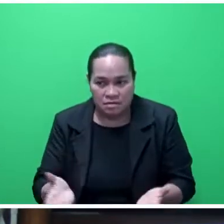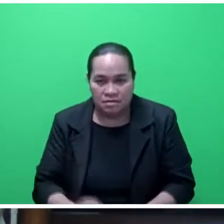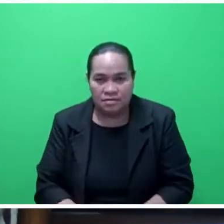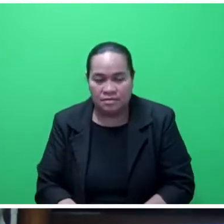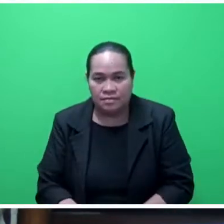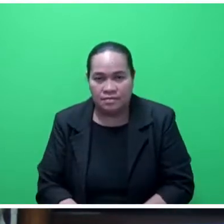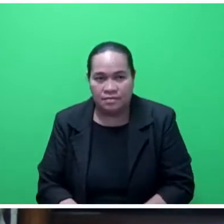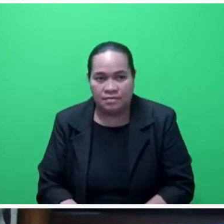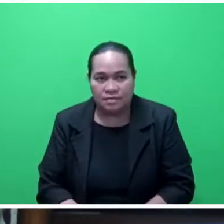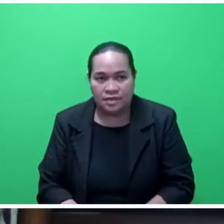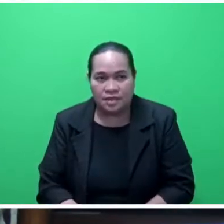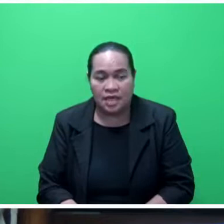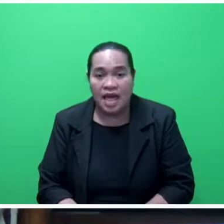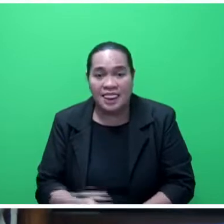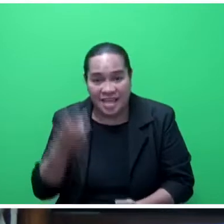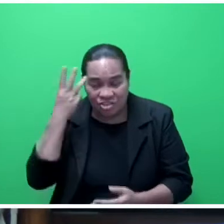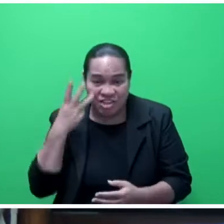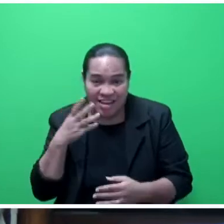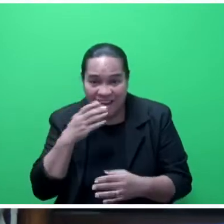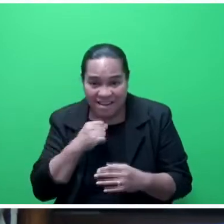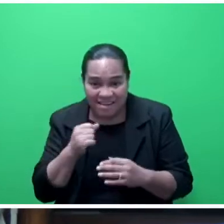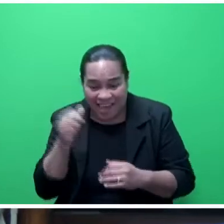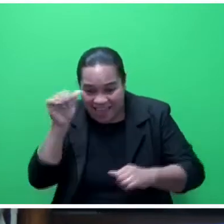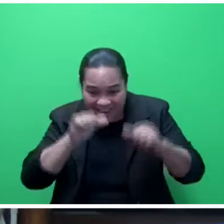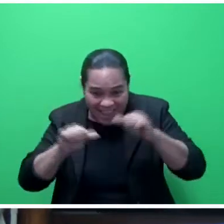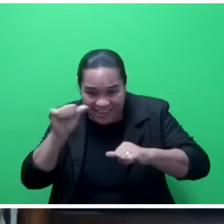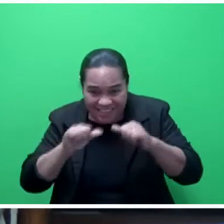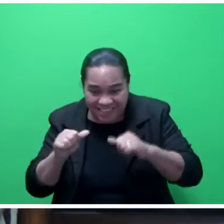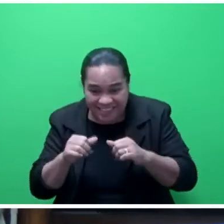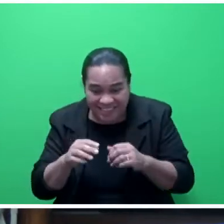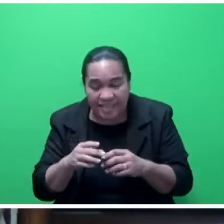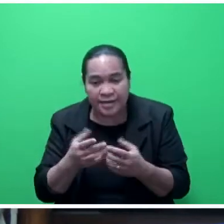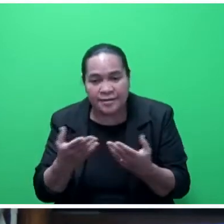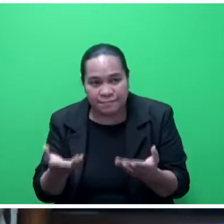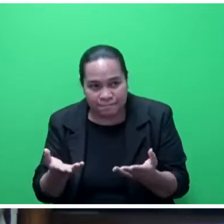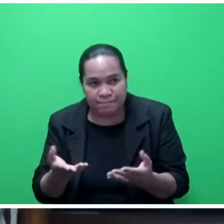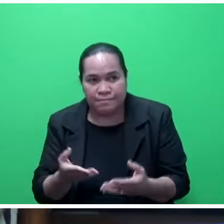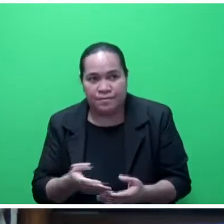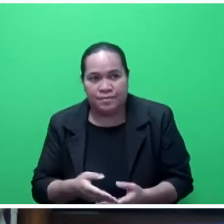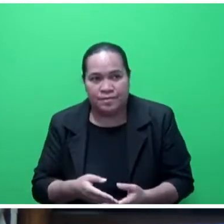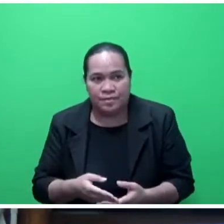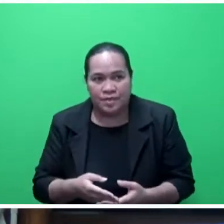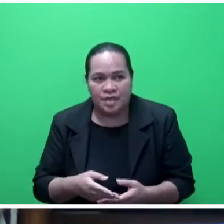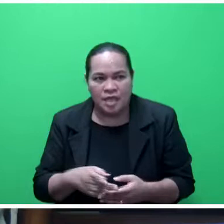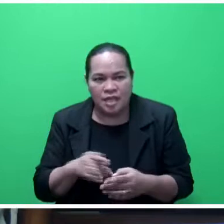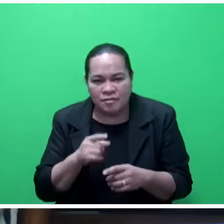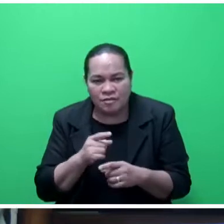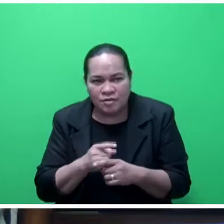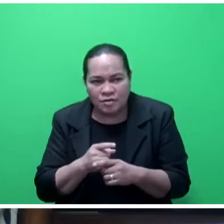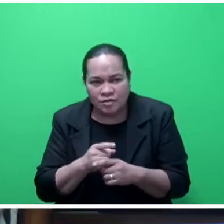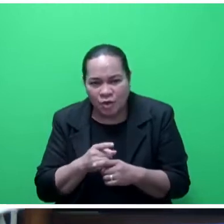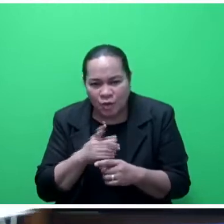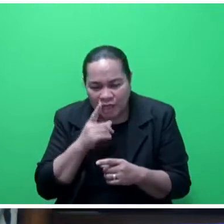Mr. Speaker, the gender analysis report provides a platform that identifies vulnerability and exposes hidden trends that can help